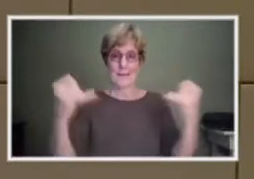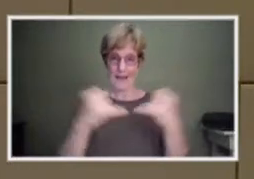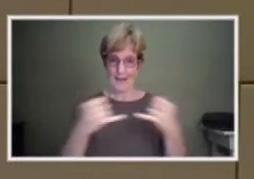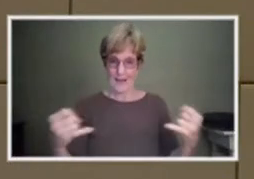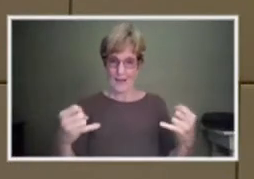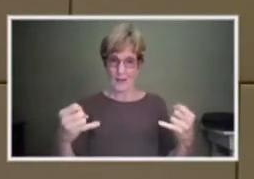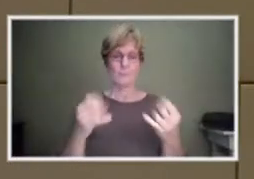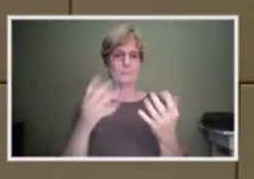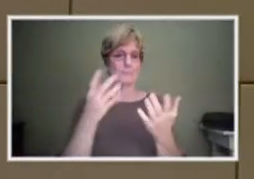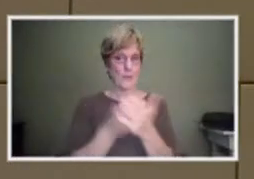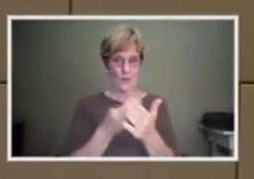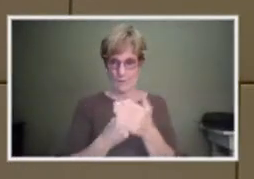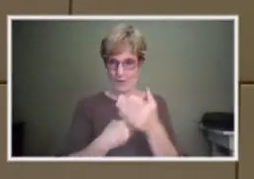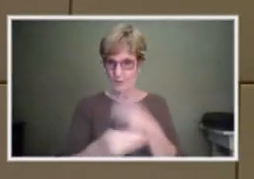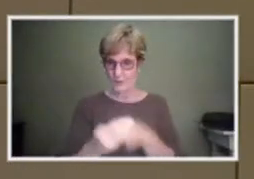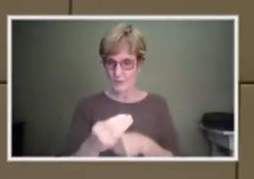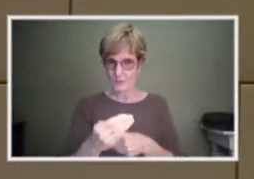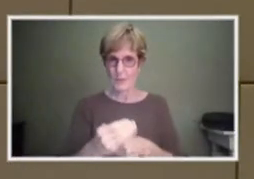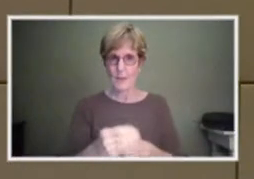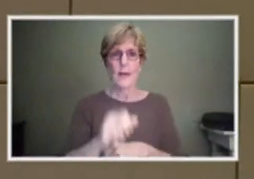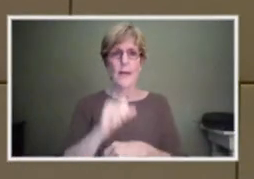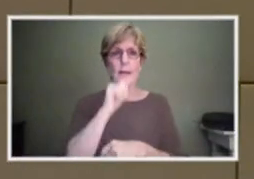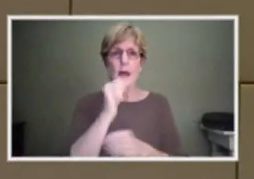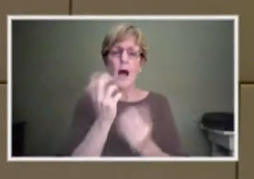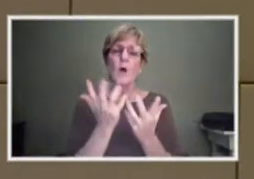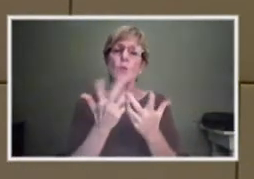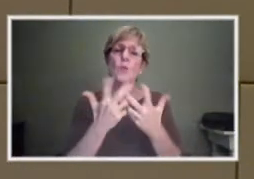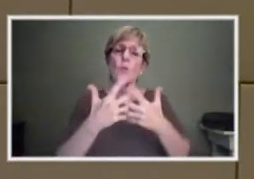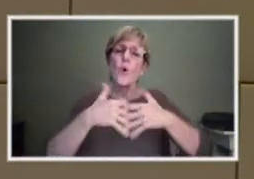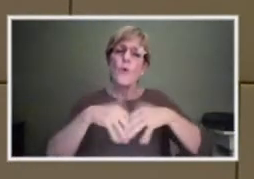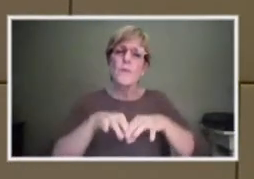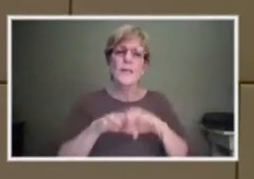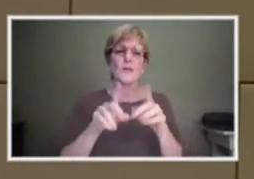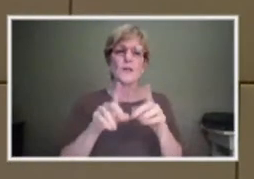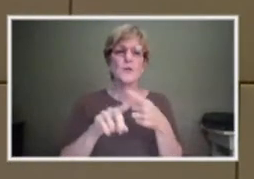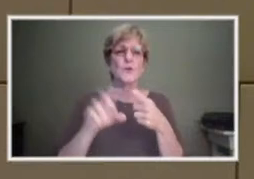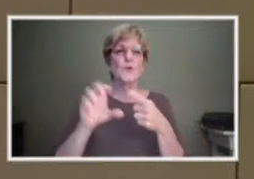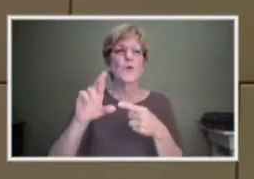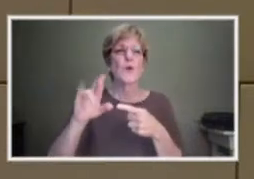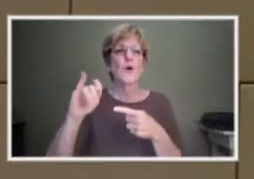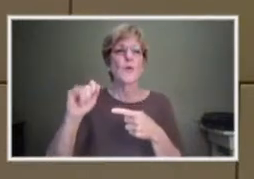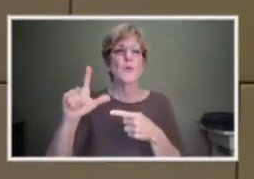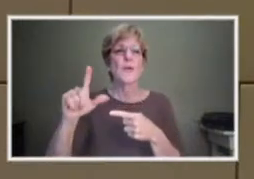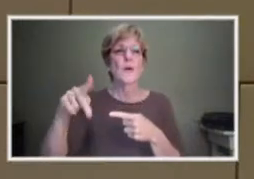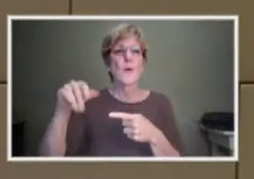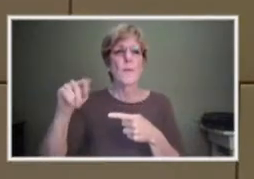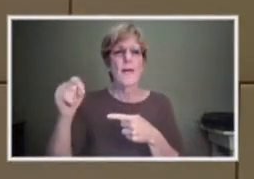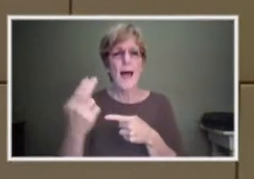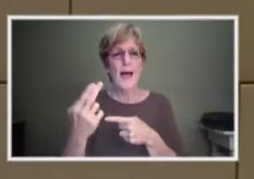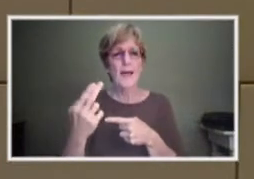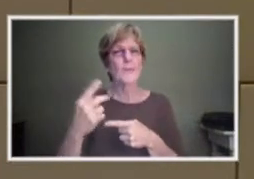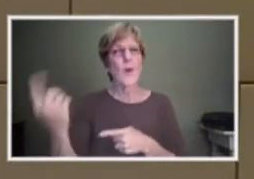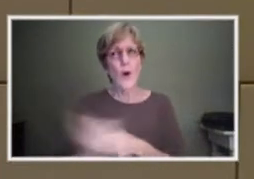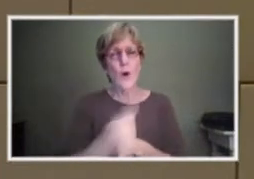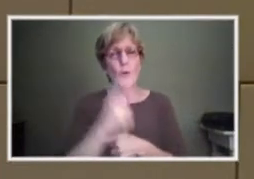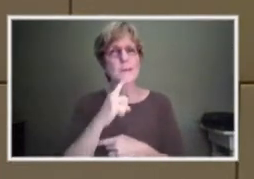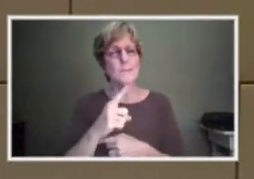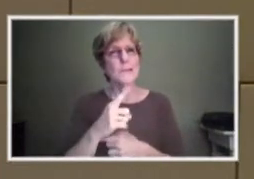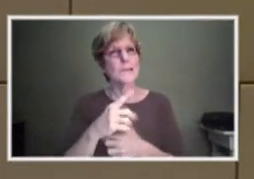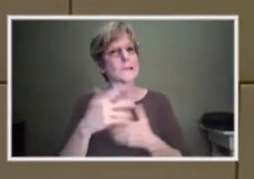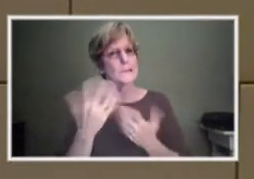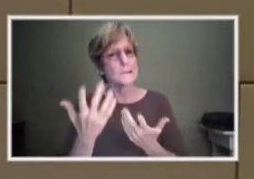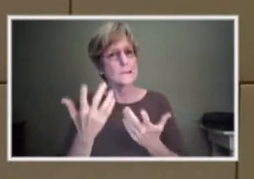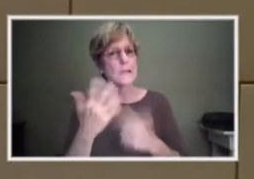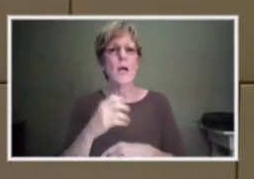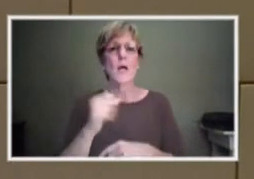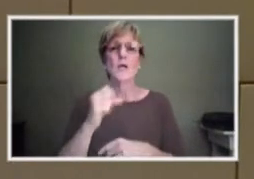something that's codified and woven into the critical path, it will always be a hobby. So there was a